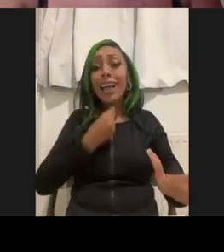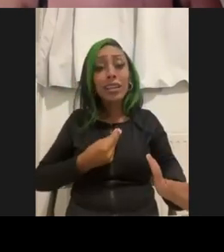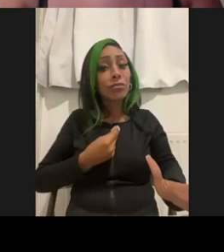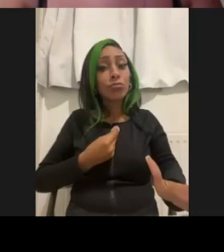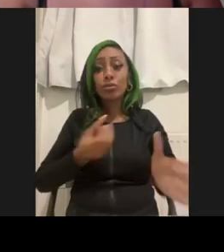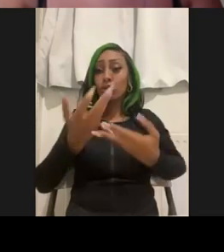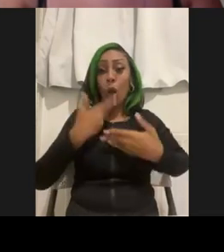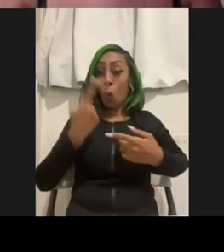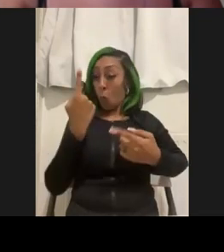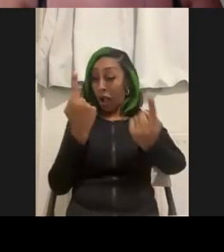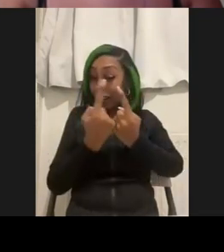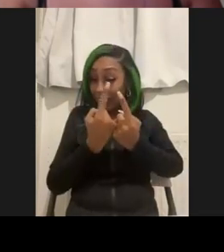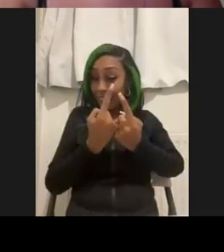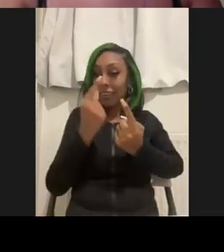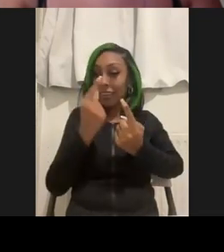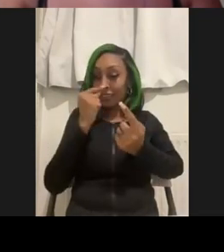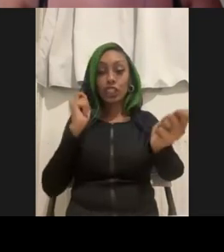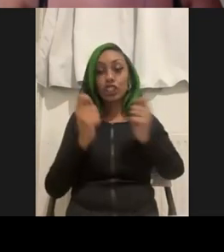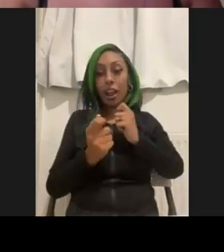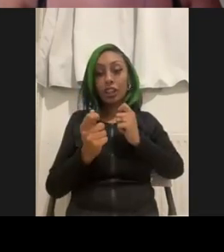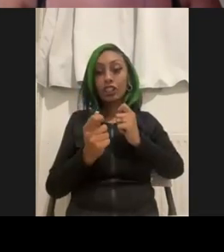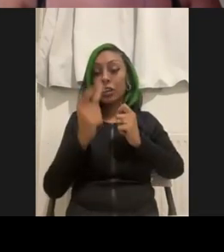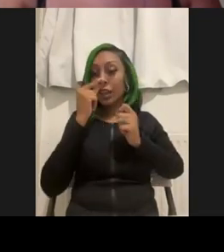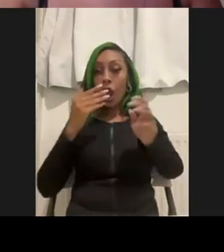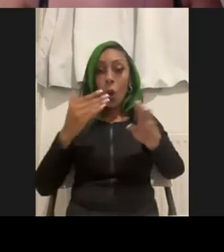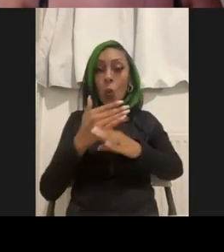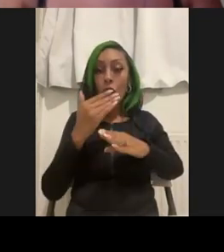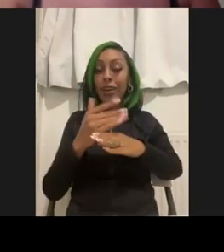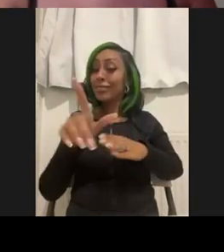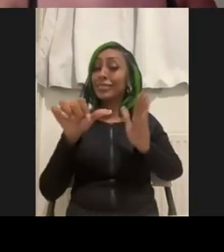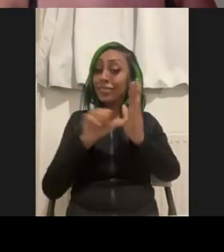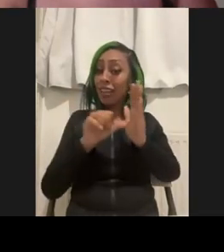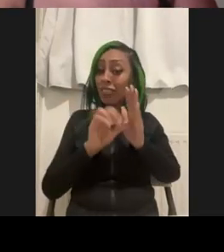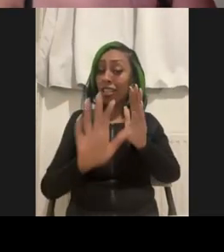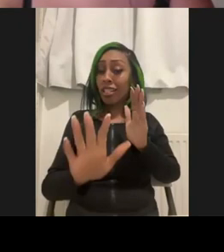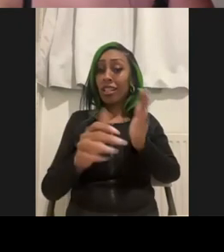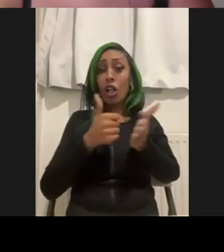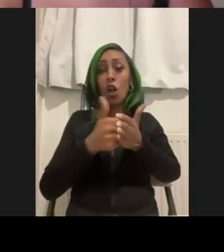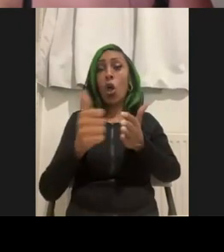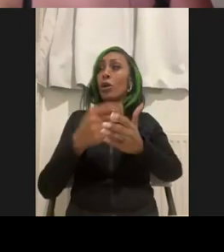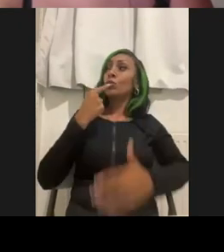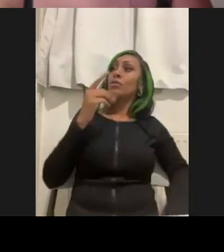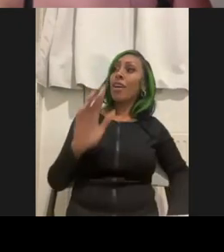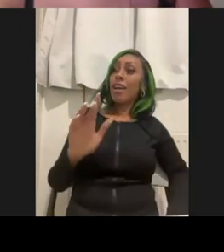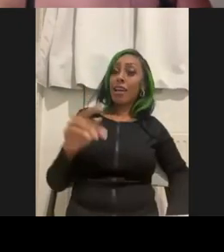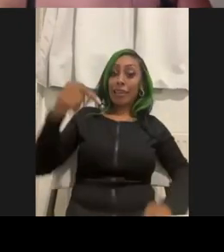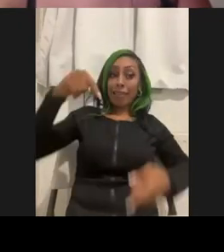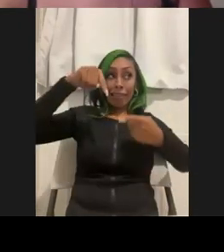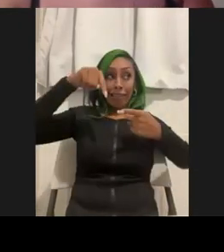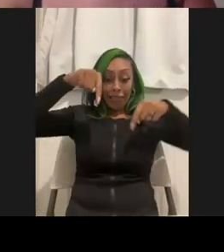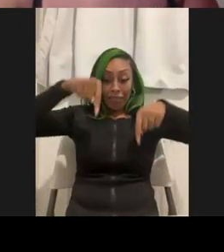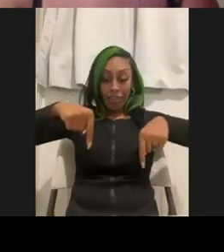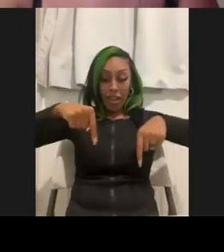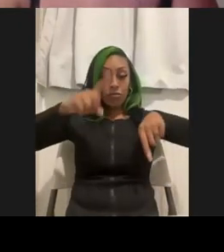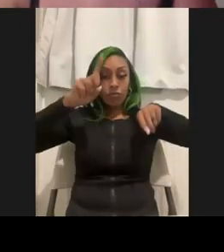one thing that we can change that would work. And the difficulty is always to say, I guess, here is, you know, a